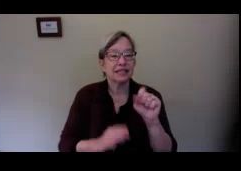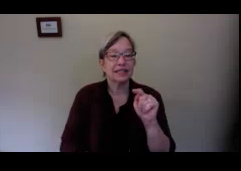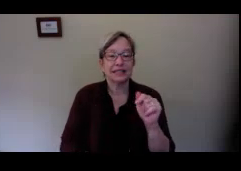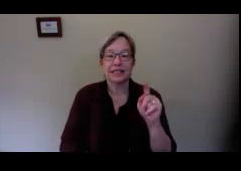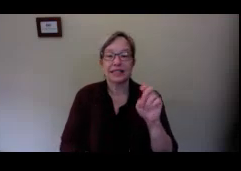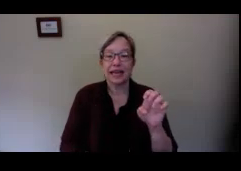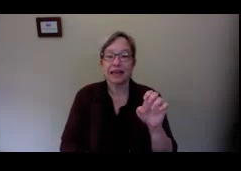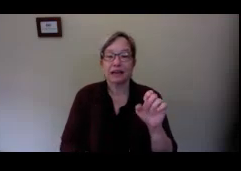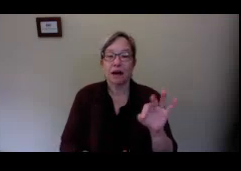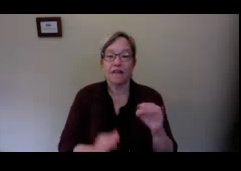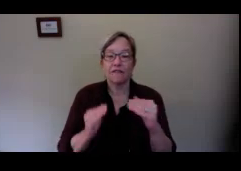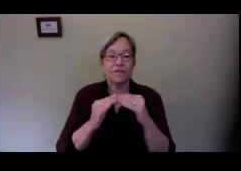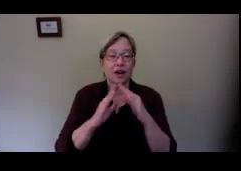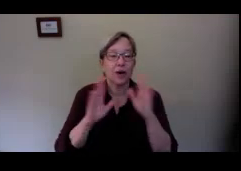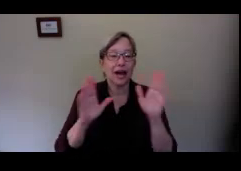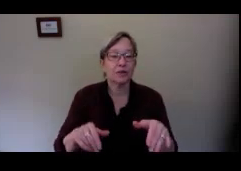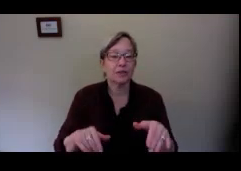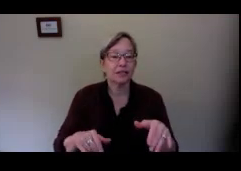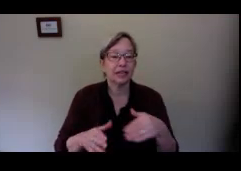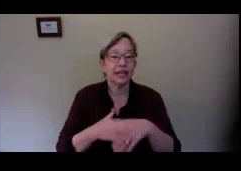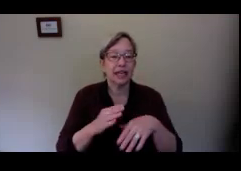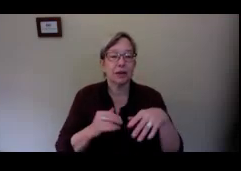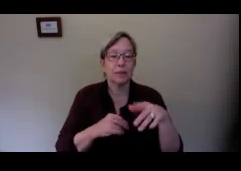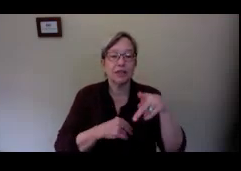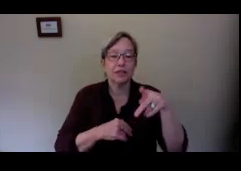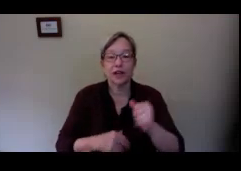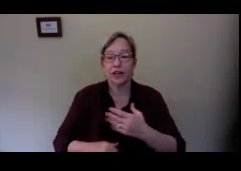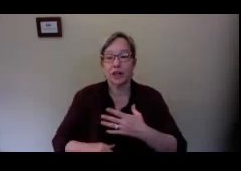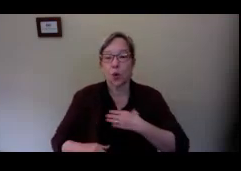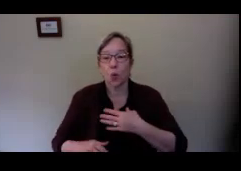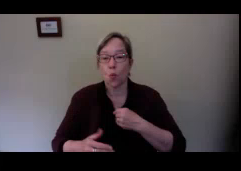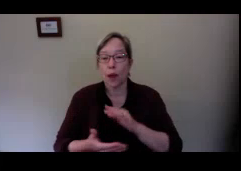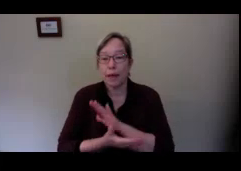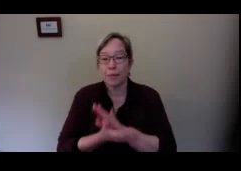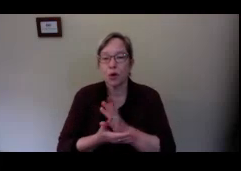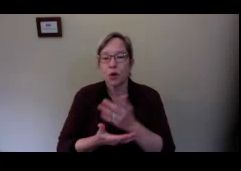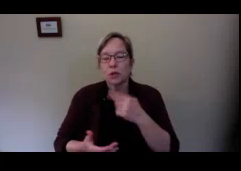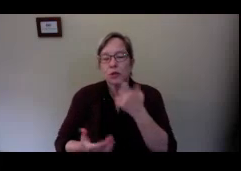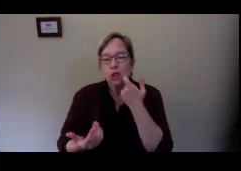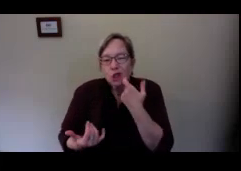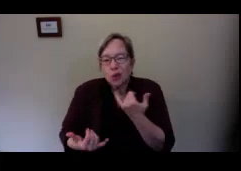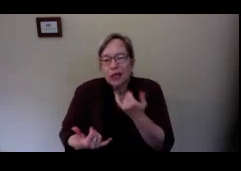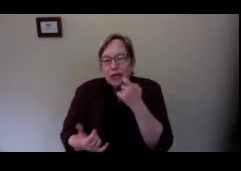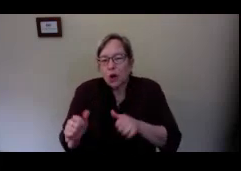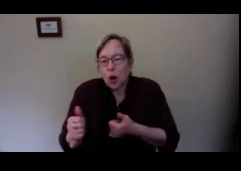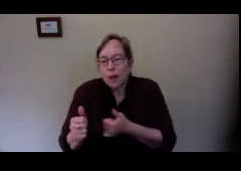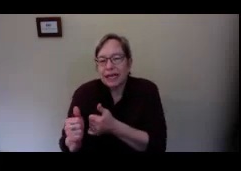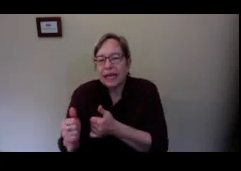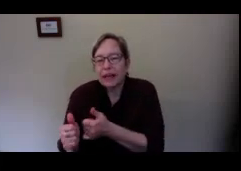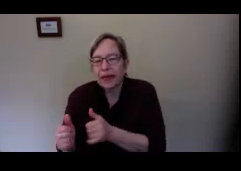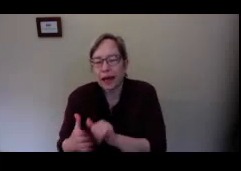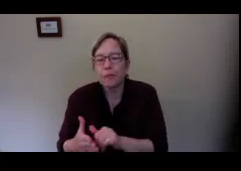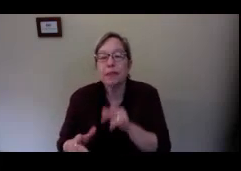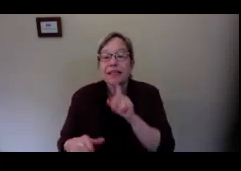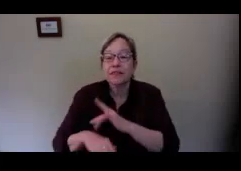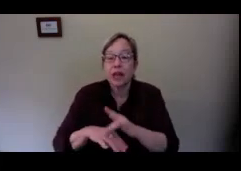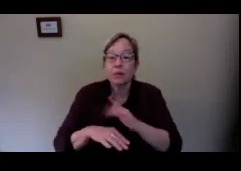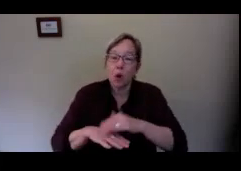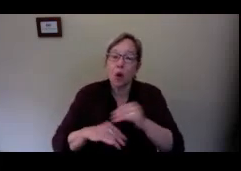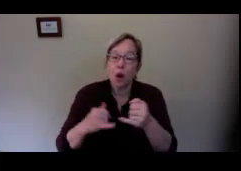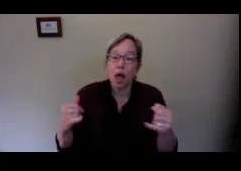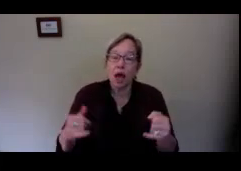of Pennsylvania white paper that we are in the process of updating, but it is available online and